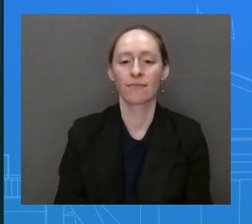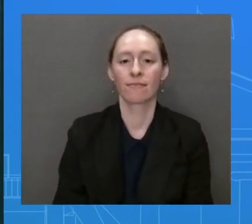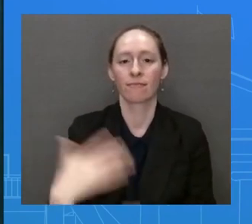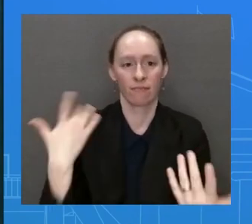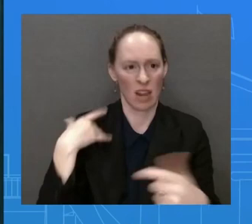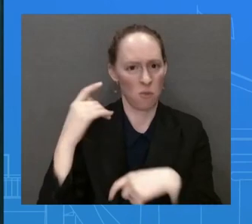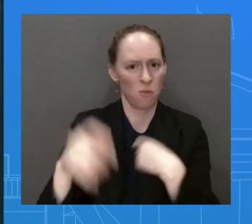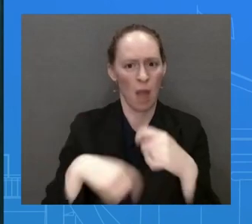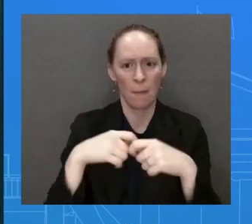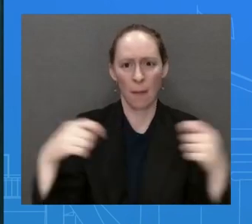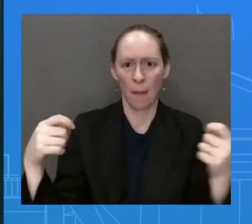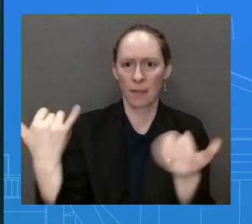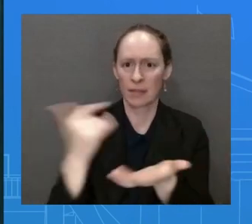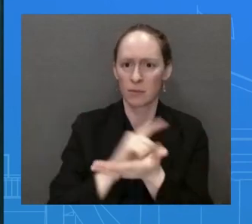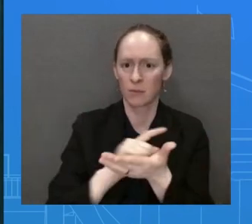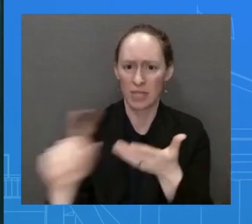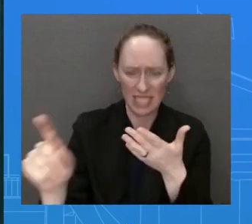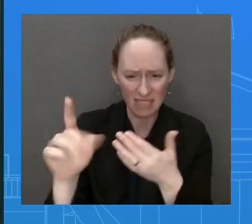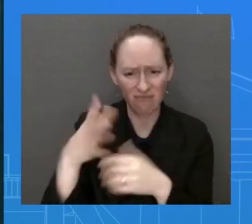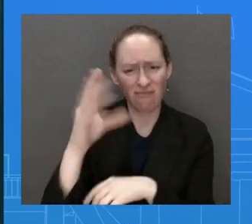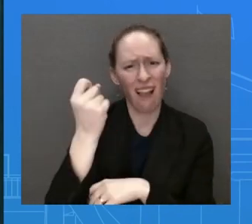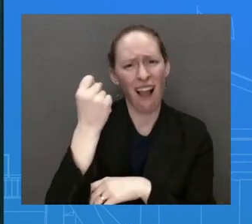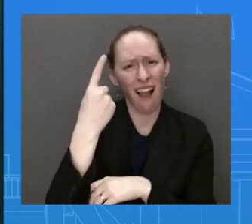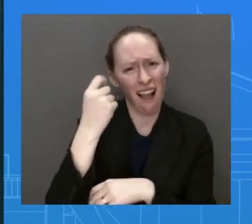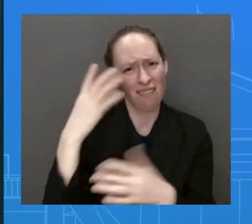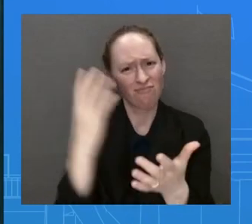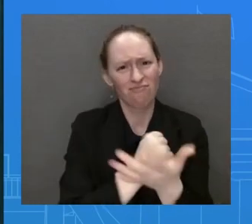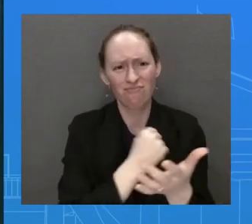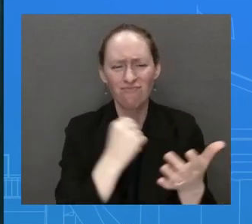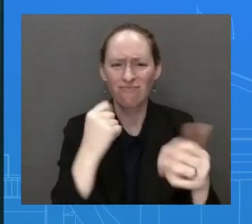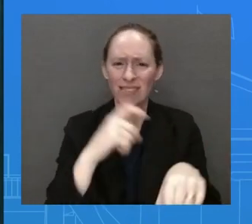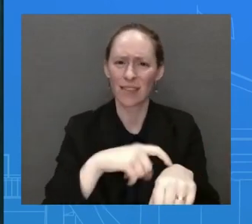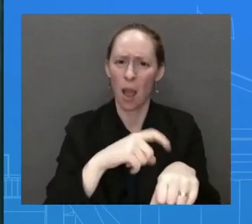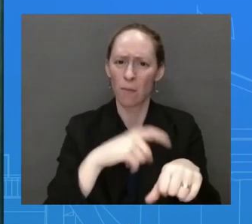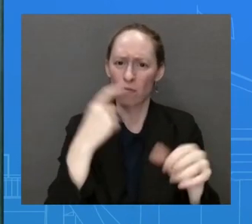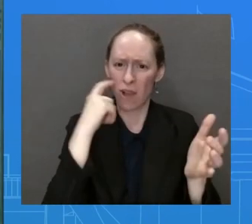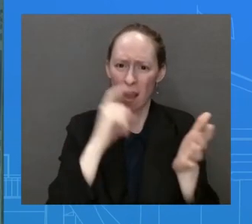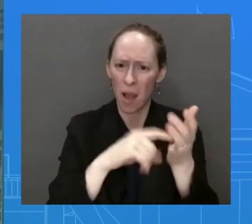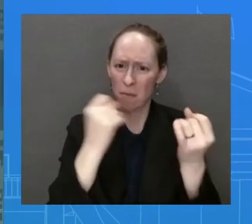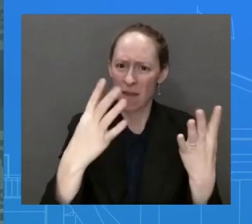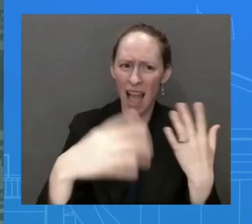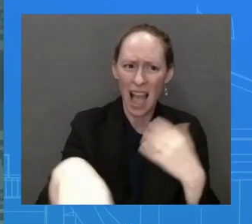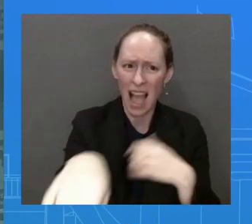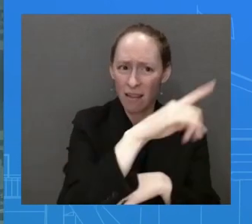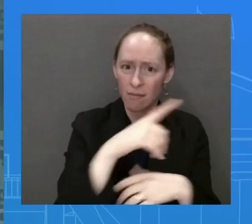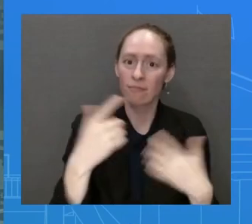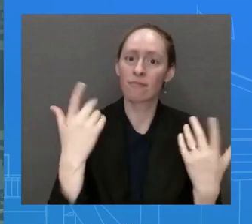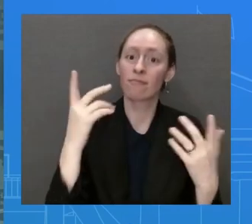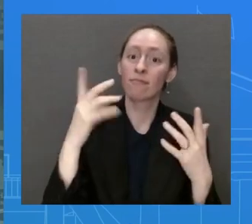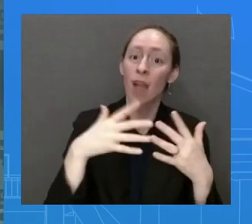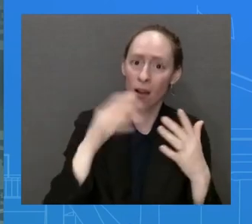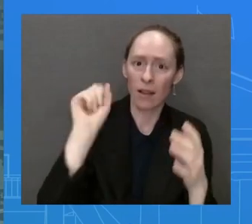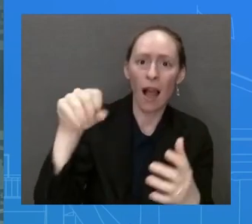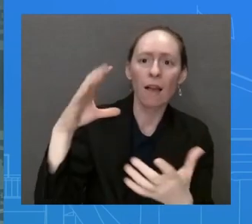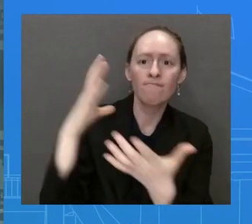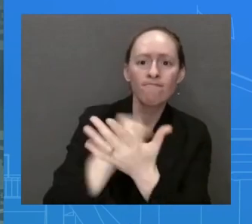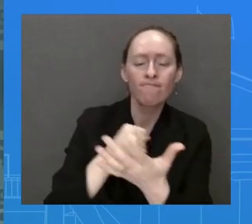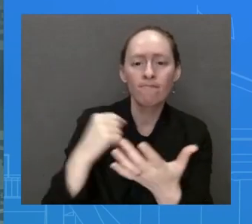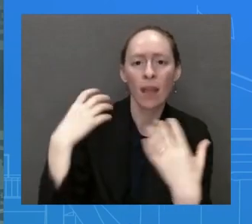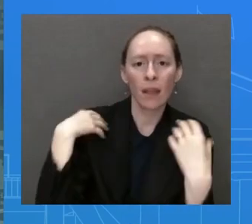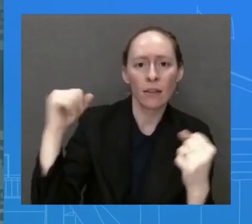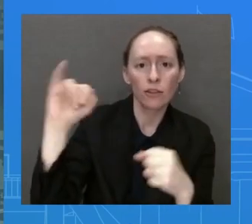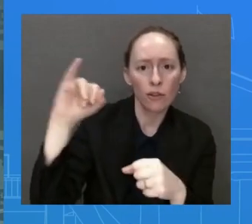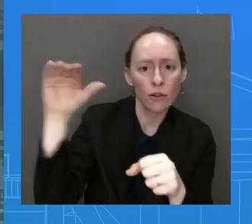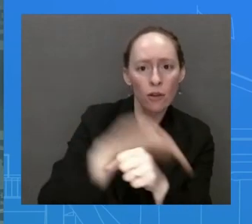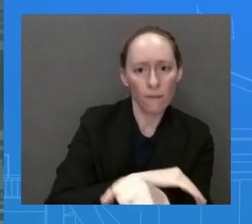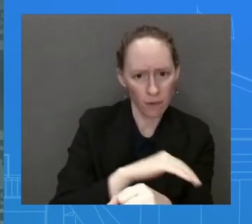from expanding affordable health care to lowering costs and tackling inflation to bringing manufacturing and jobs back to our